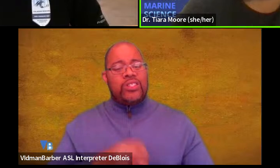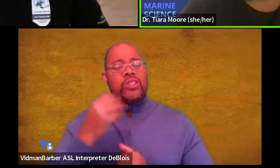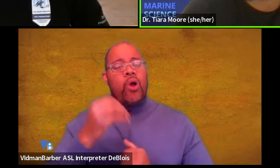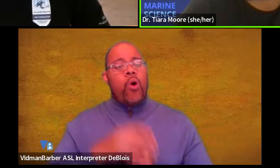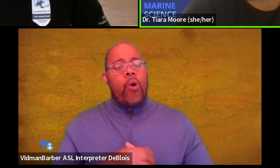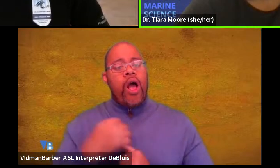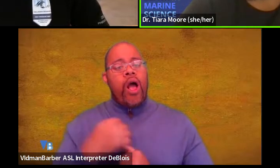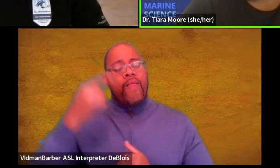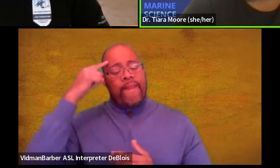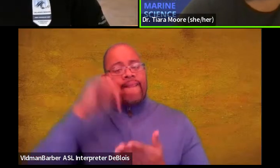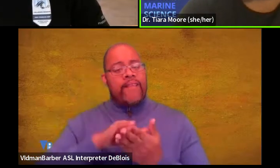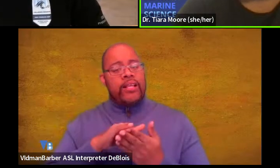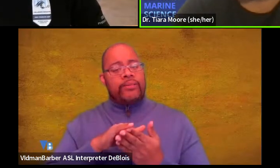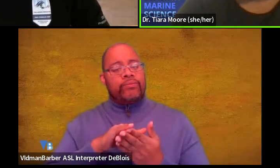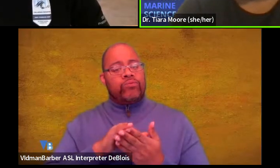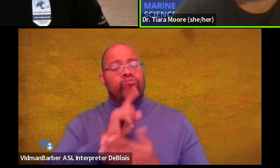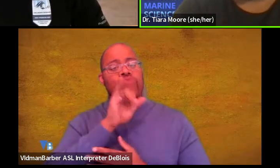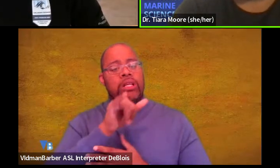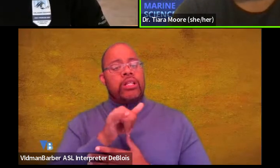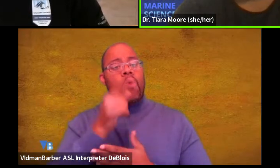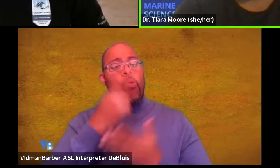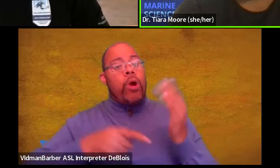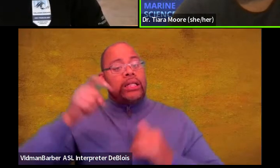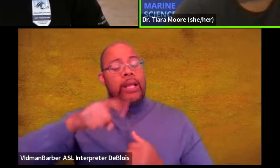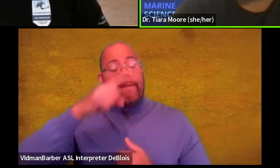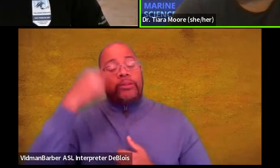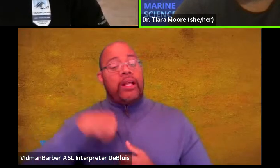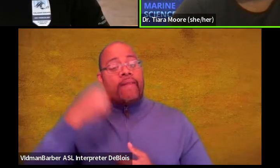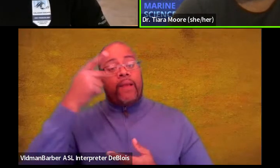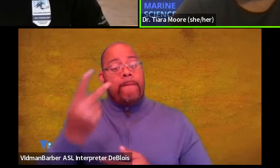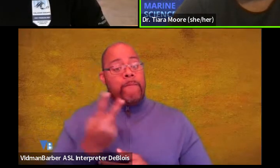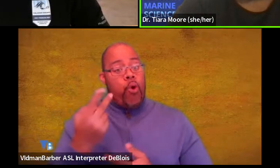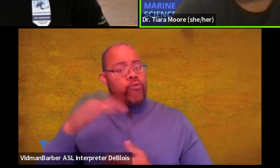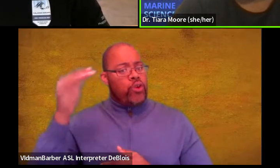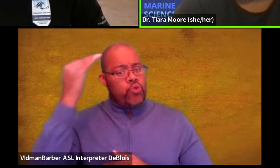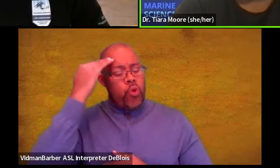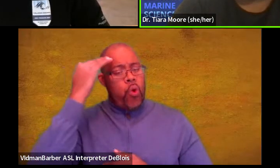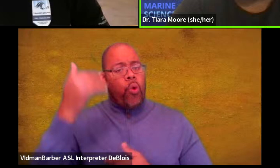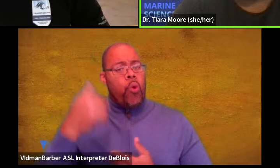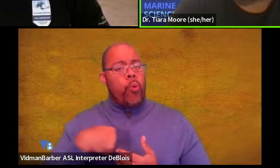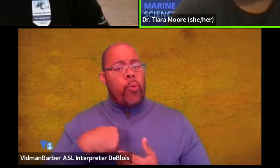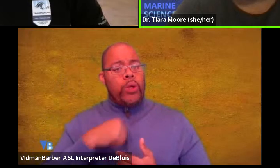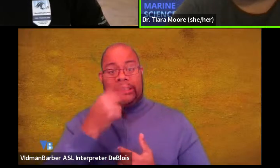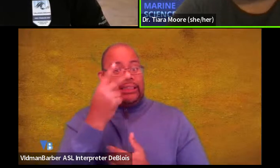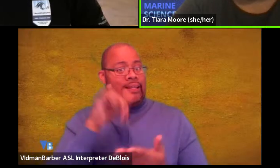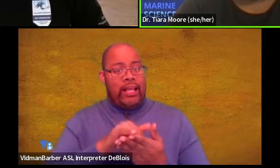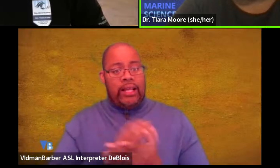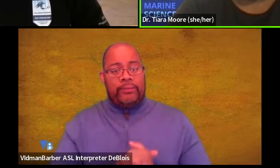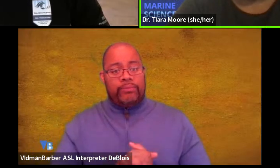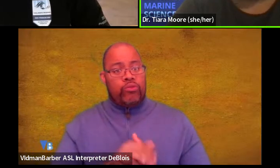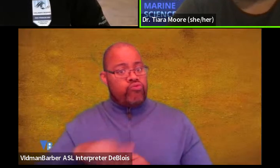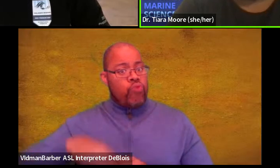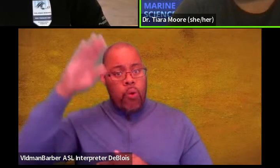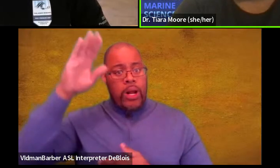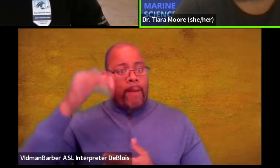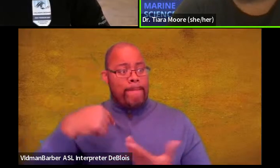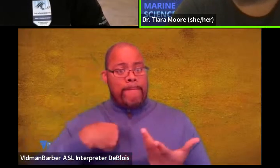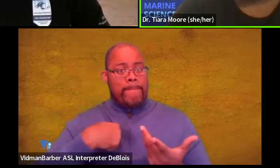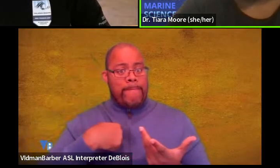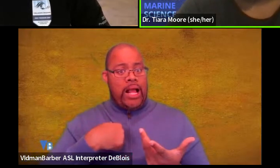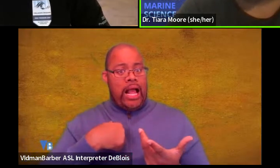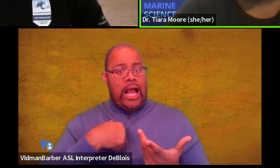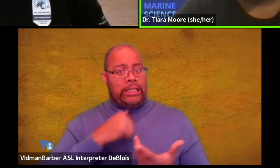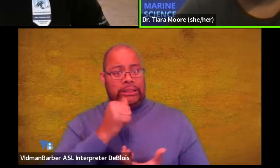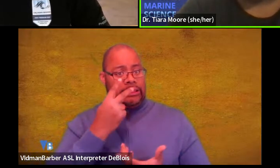So I think that is really what is needed, because I think you and I both know, like, we didn't see that growing up. Like I